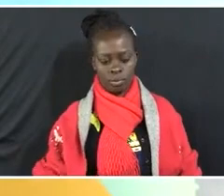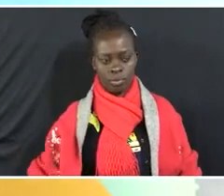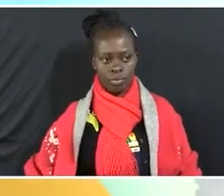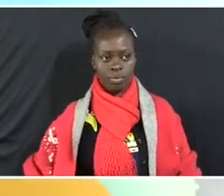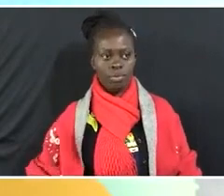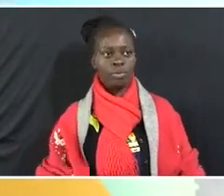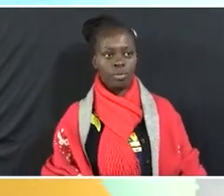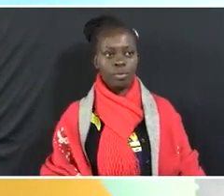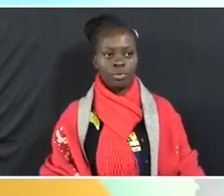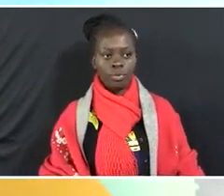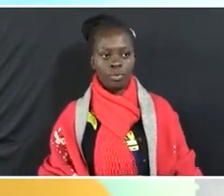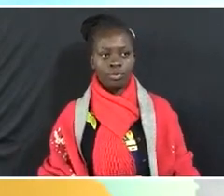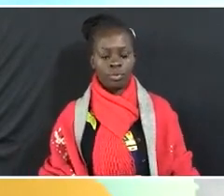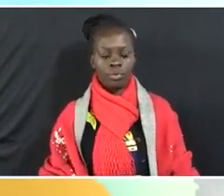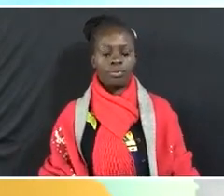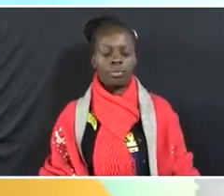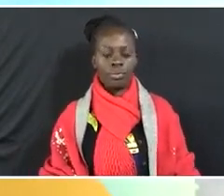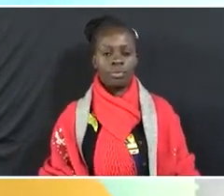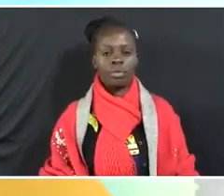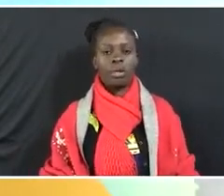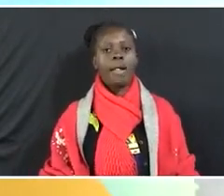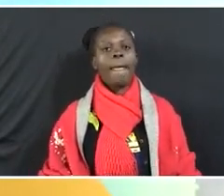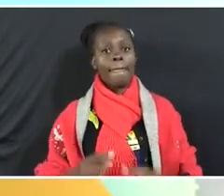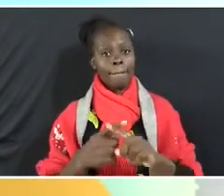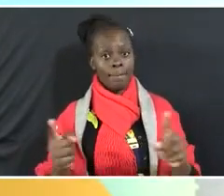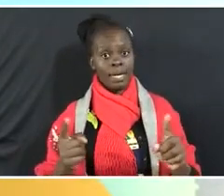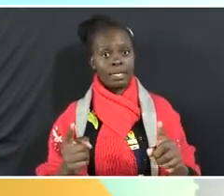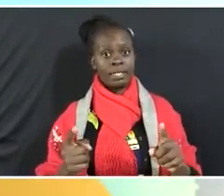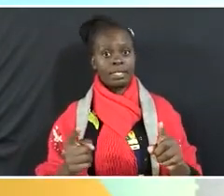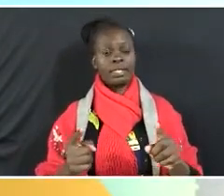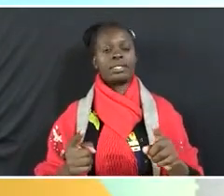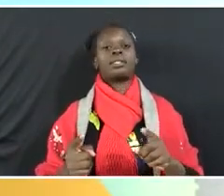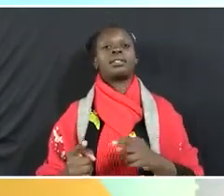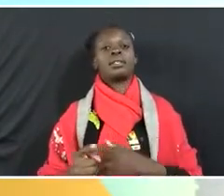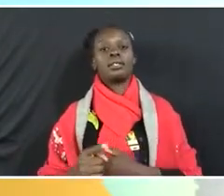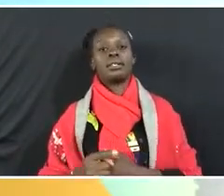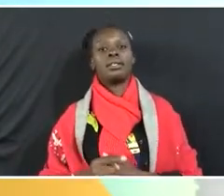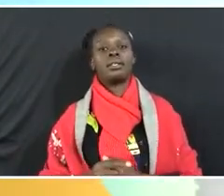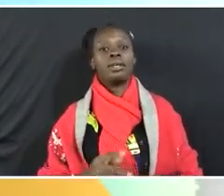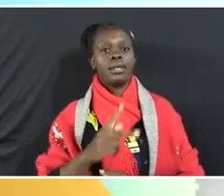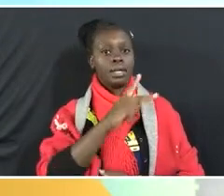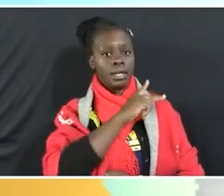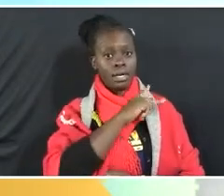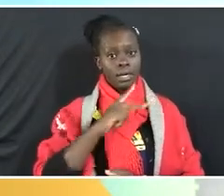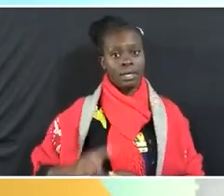the son who has made the mistake, but David does not address the issue.